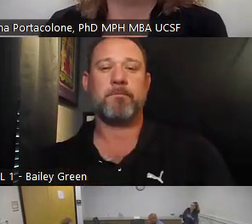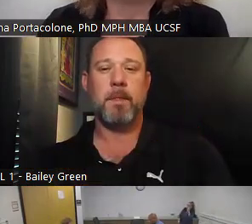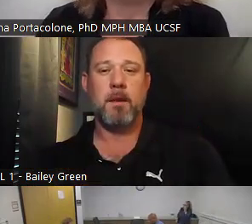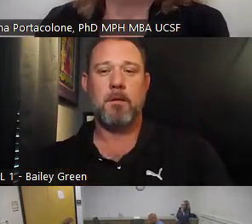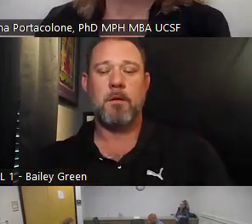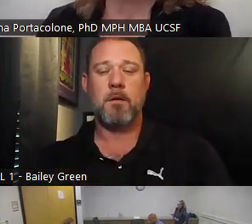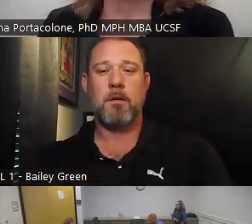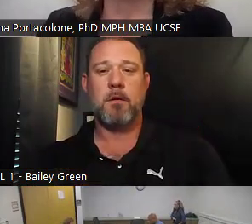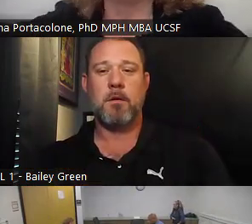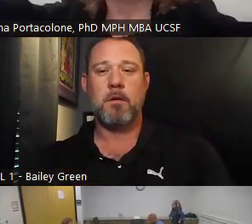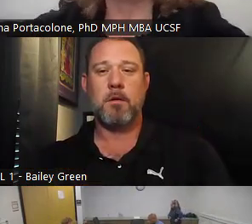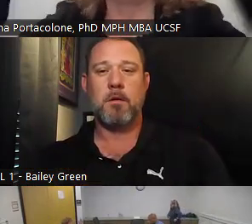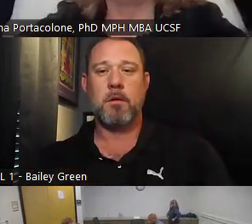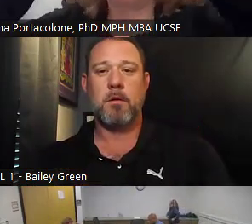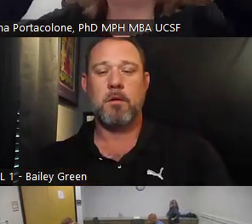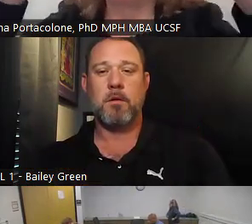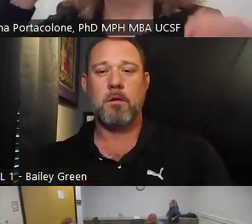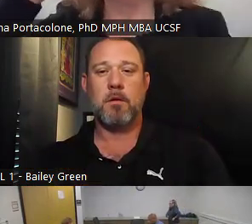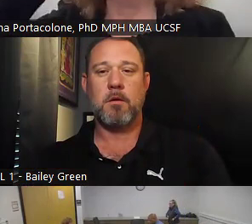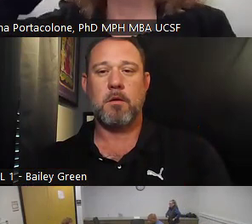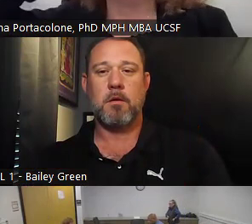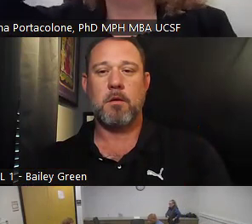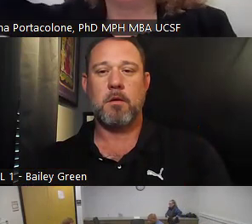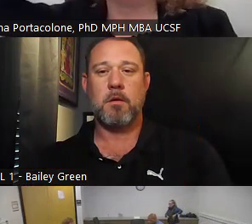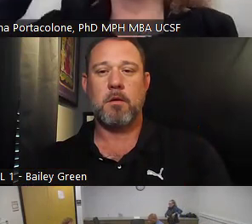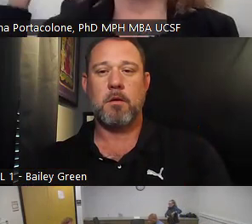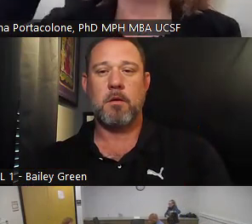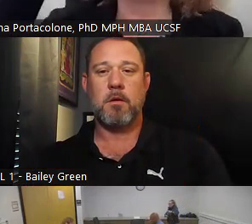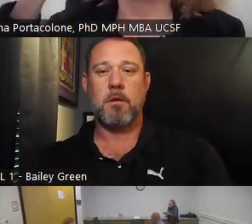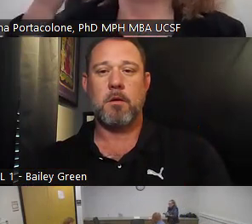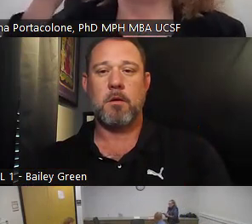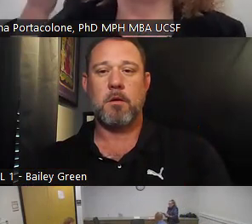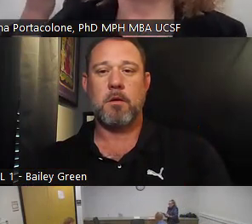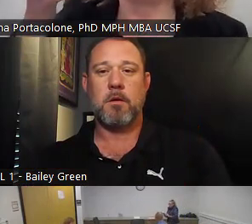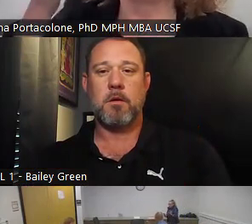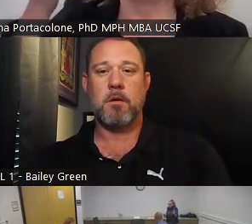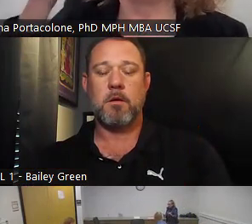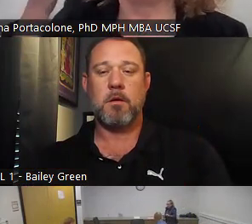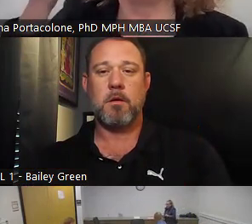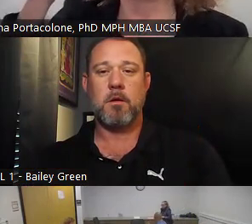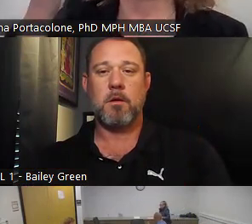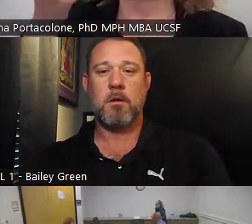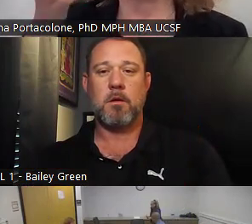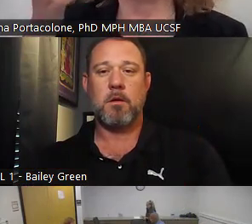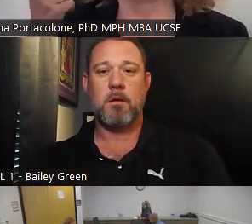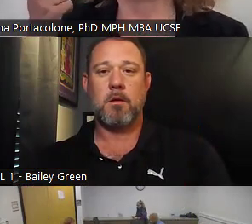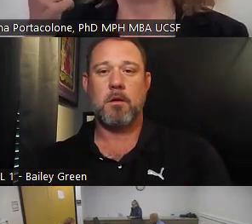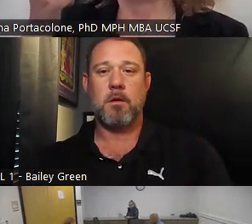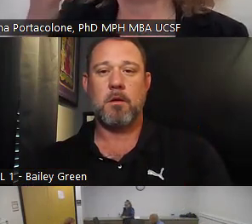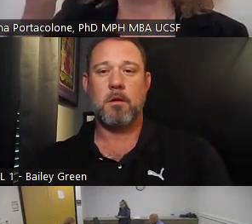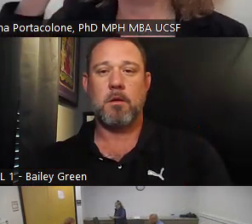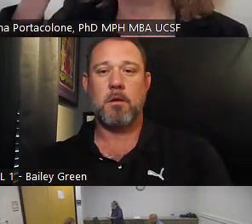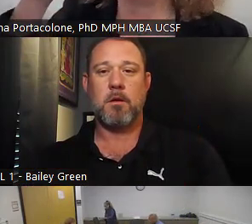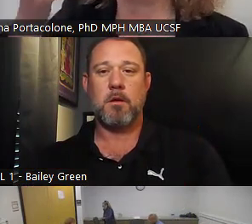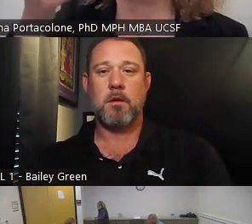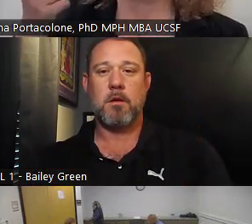impairment. And also more practically, it's really important that we find that we create protocols